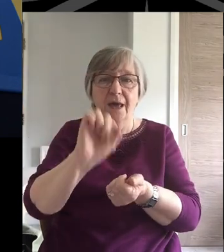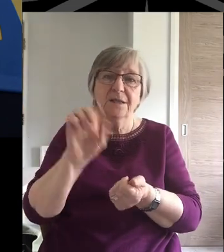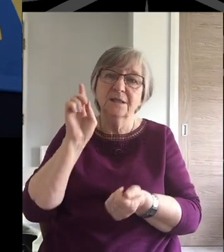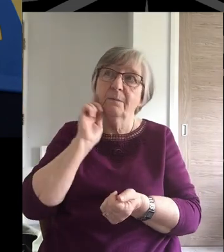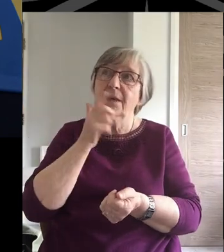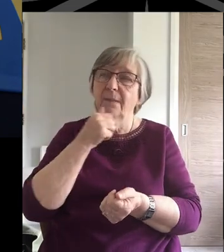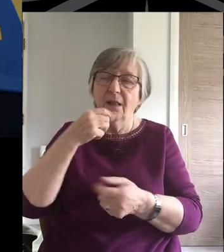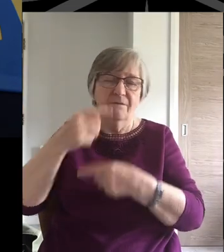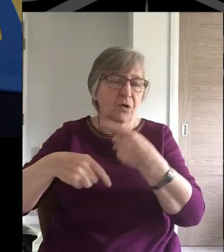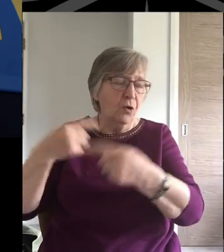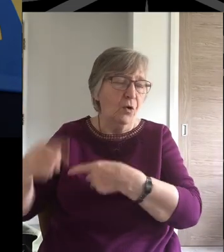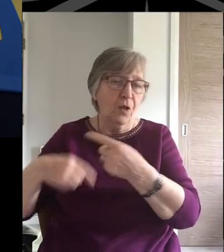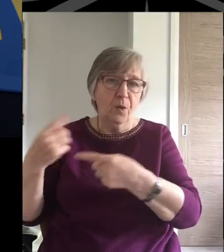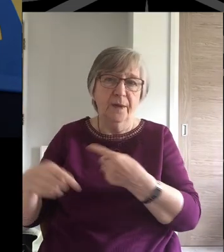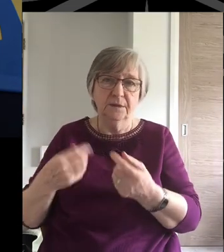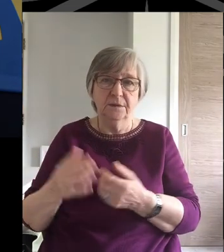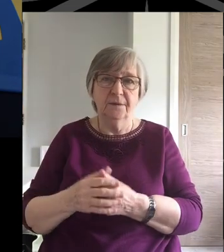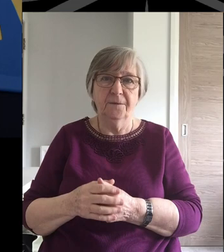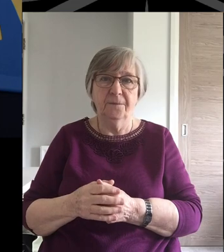for always.